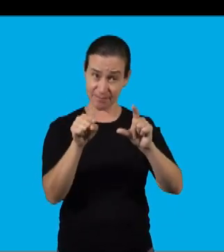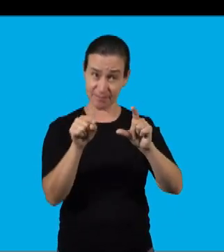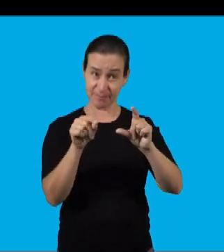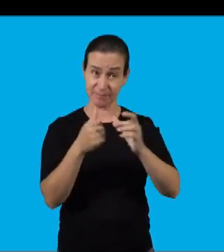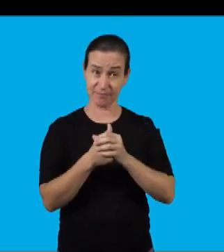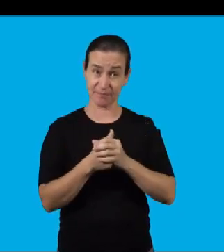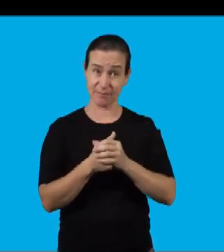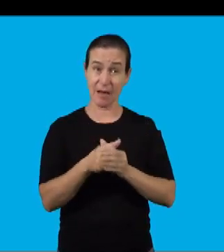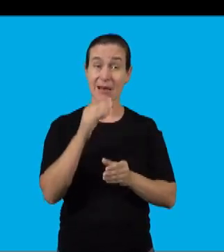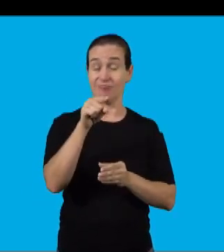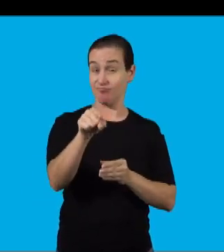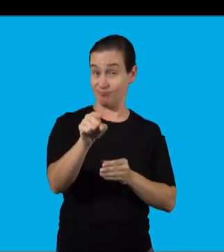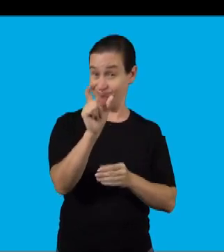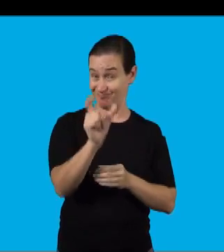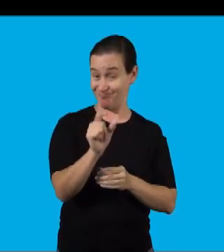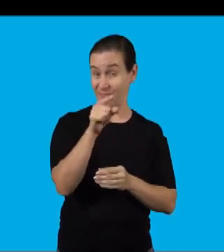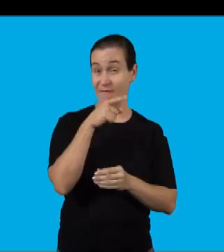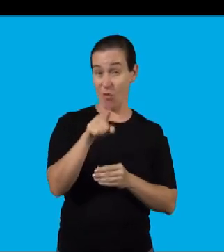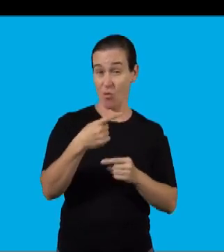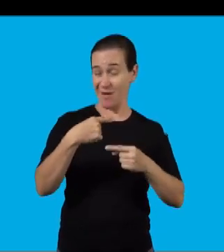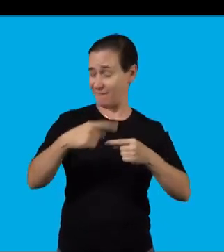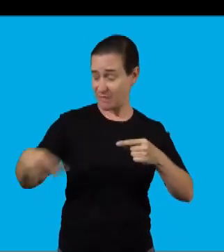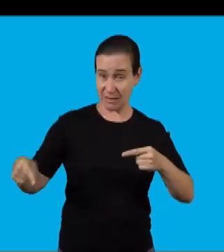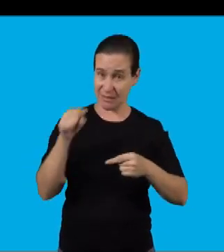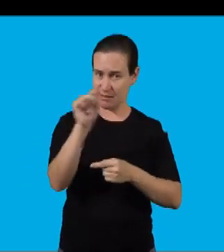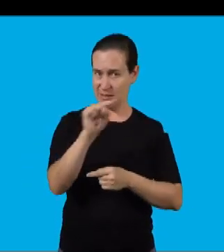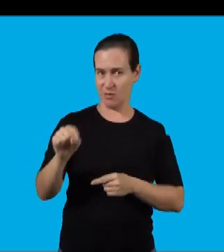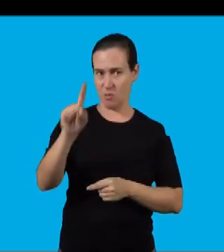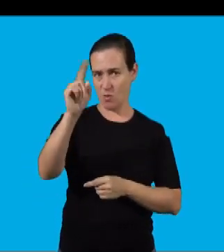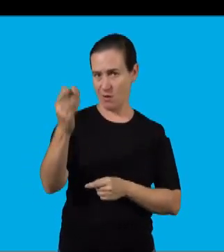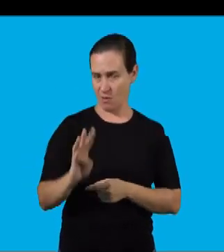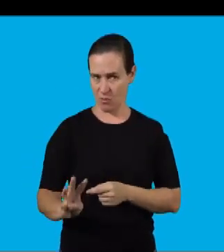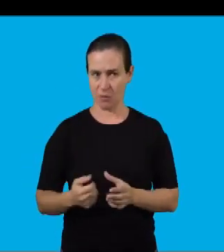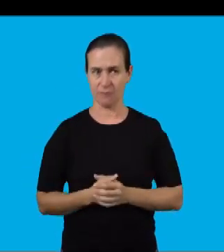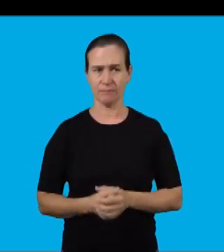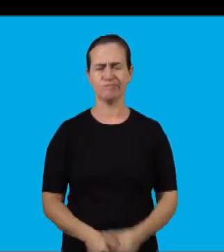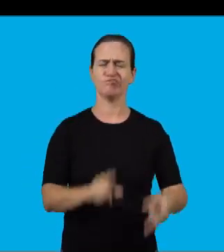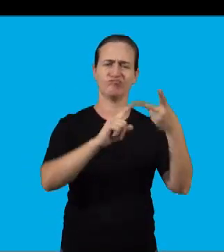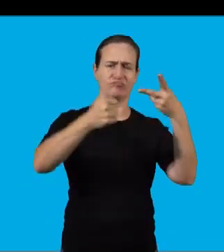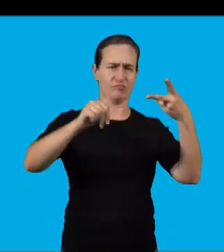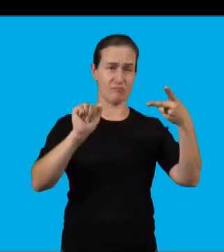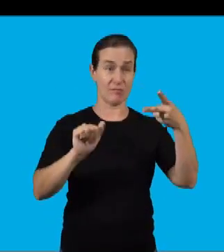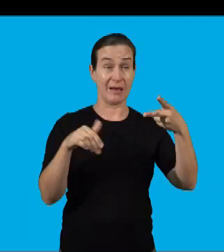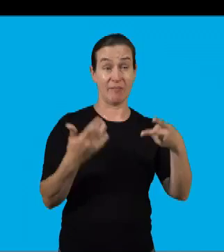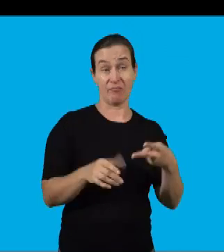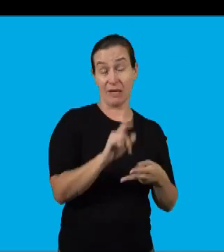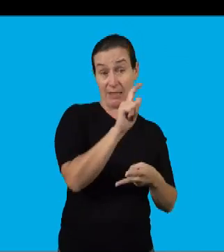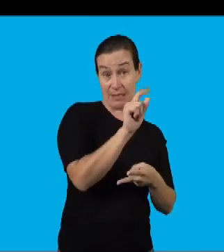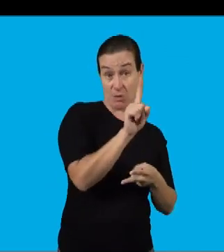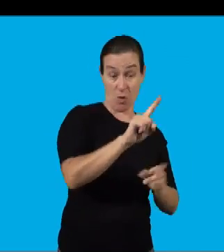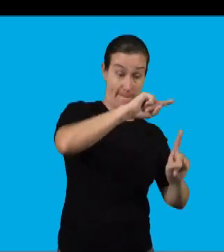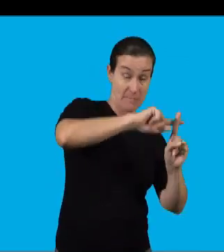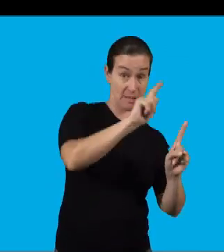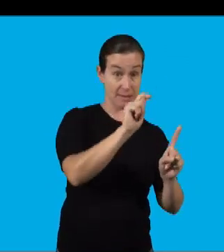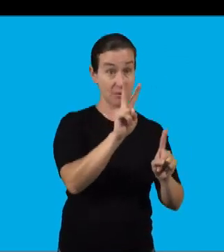is equals to 1/4. So the first sub-question there says, if T1 plus T2 is equals to 2,